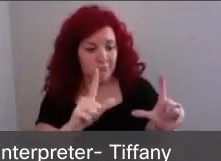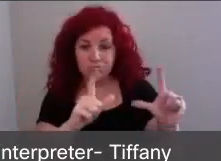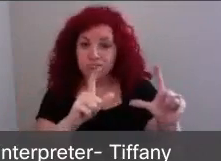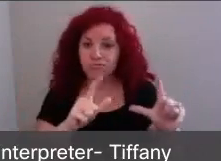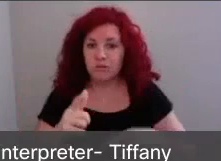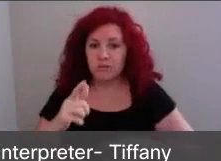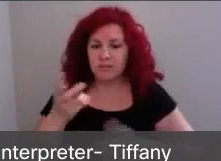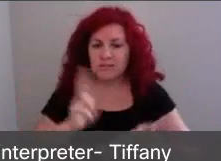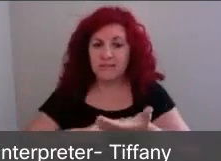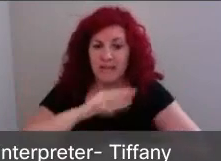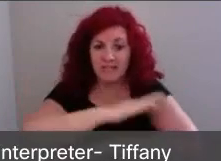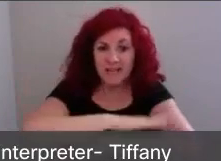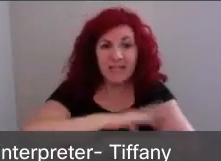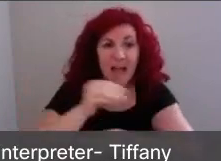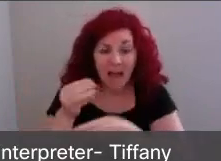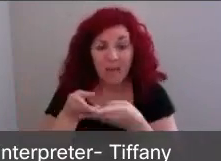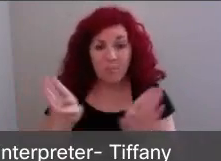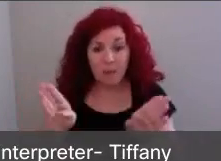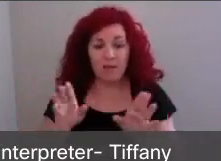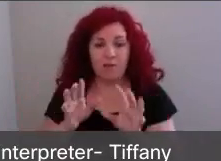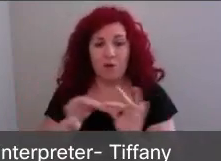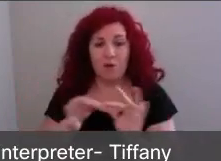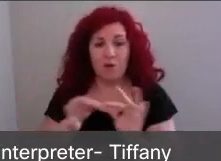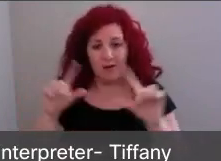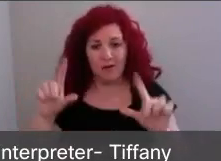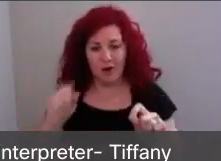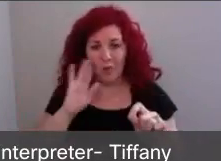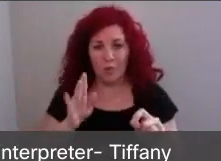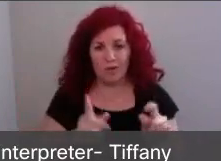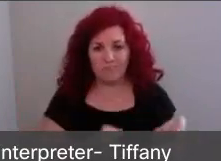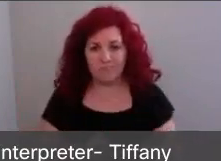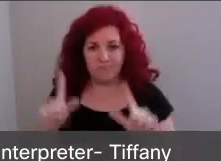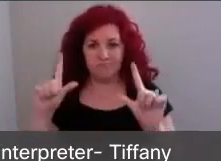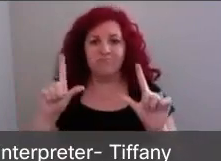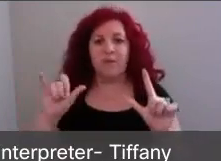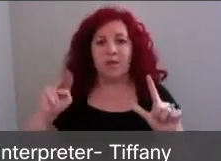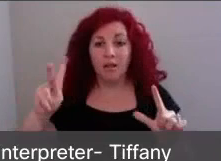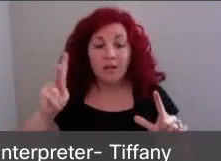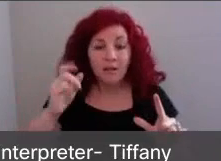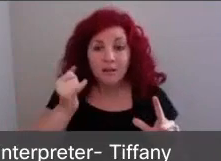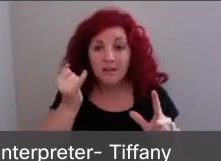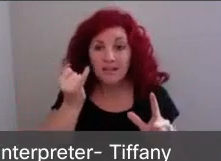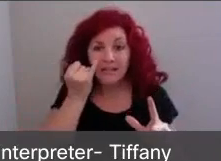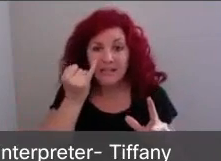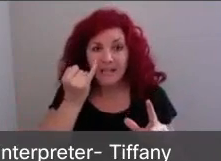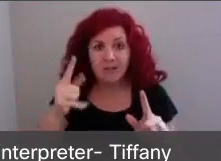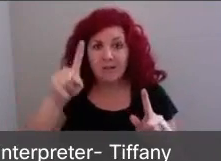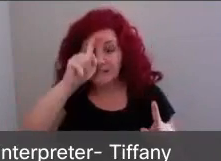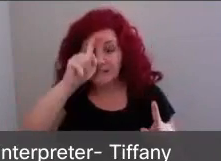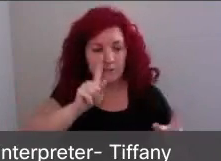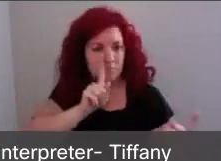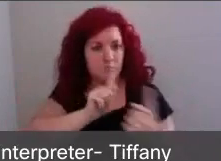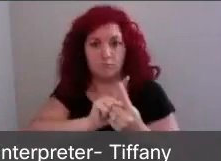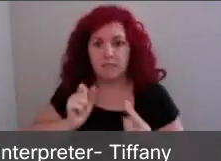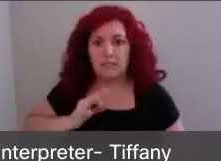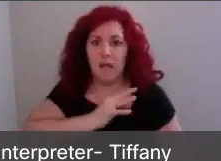cards that will direct you to the link. Please see a member of staff if you have any questions. This is valuable data, and we